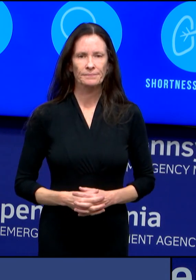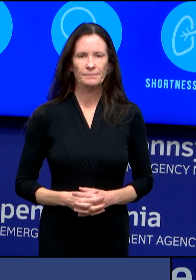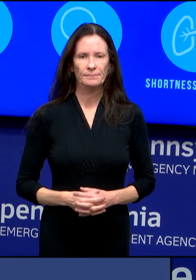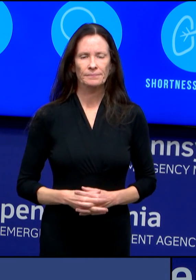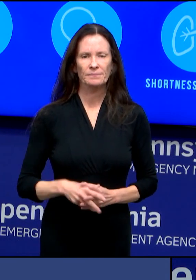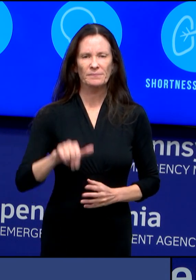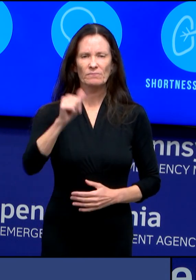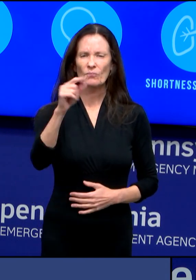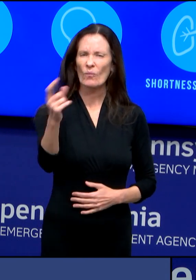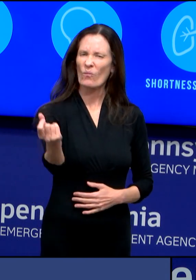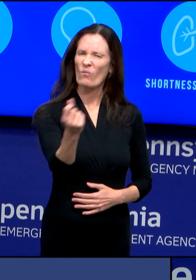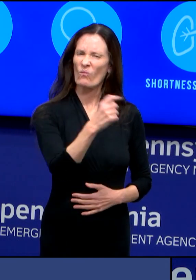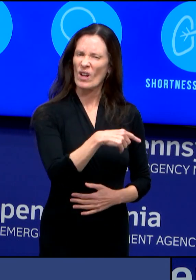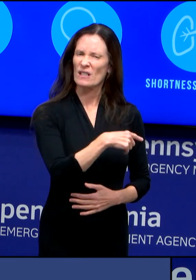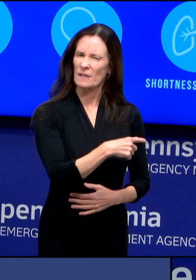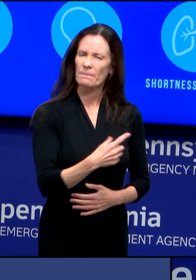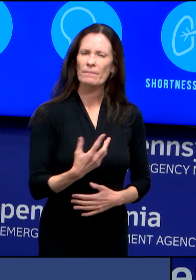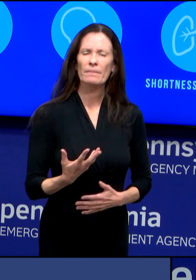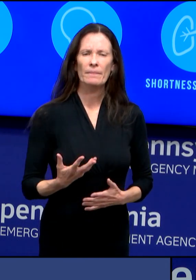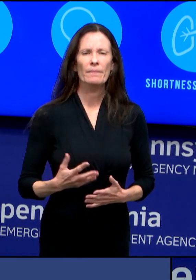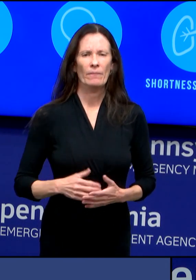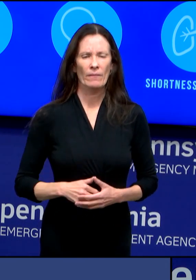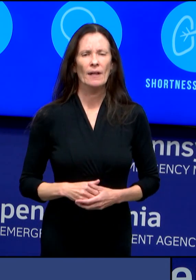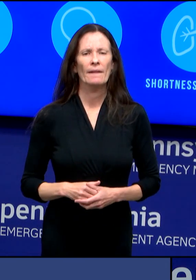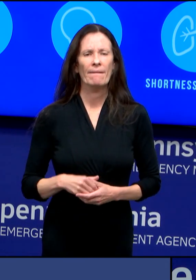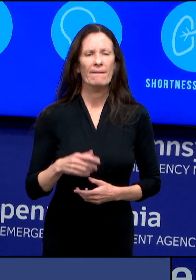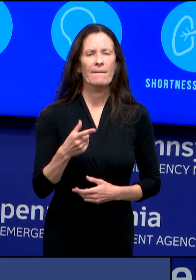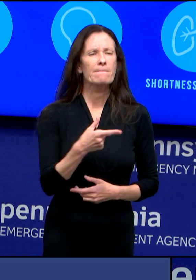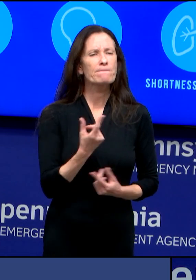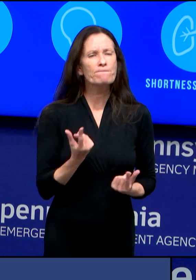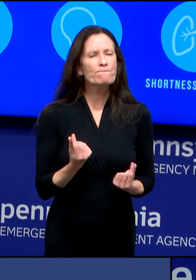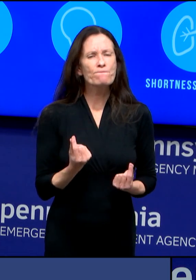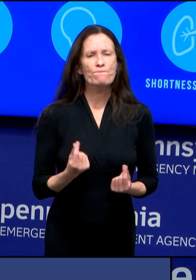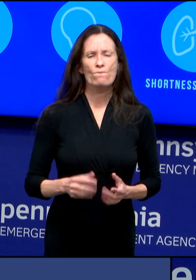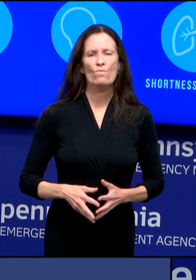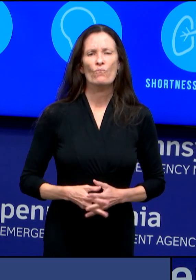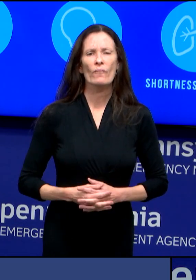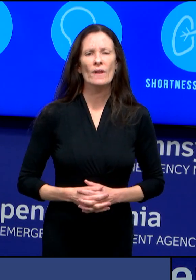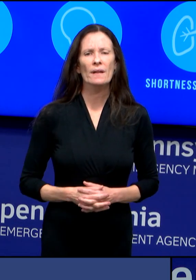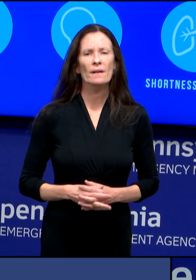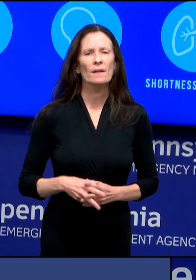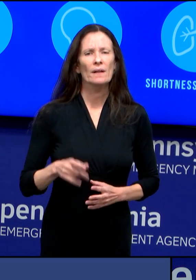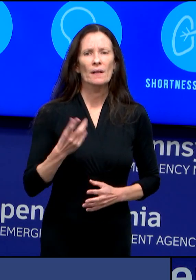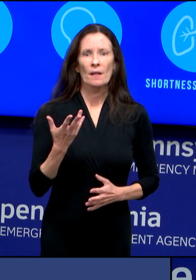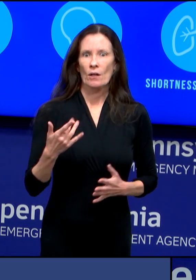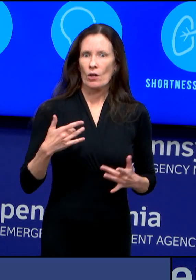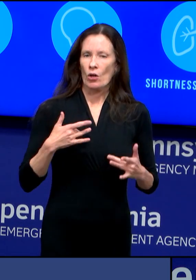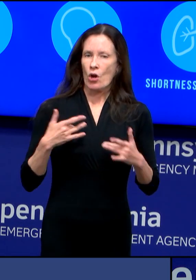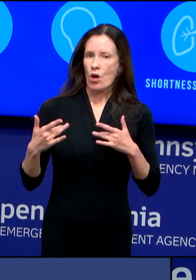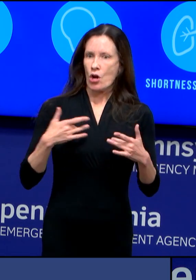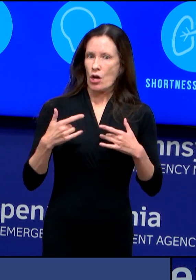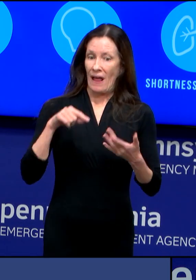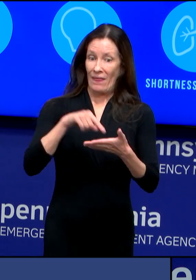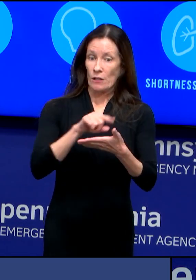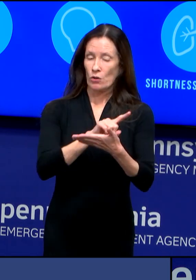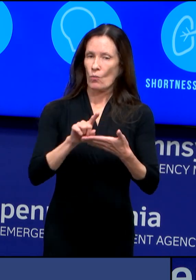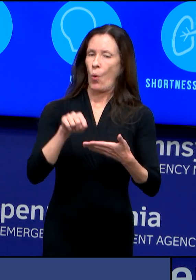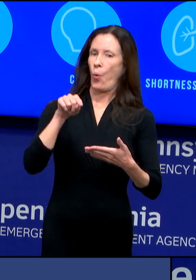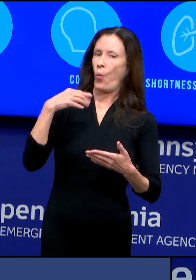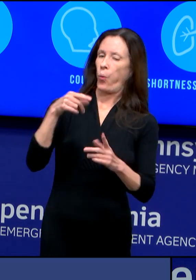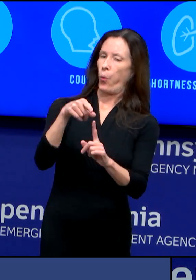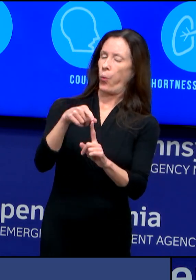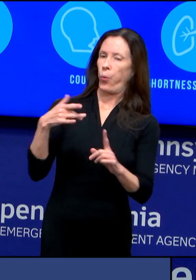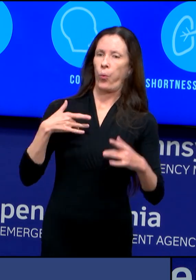Governor Wolf. Secretary Levine, what's your biggest concern this week? My biggest concern this week is the